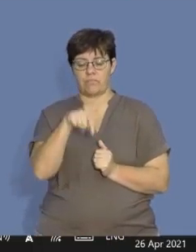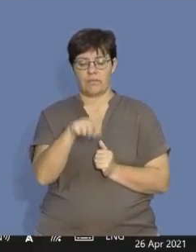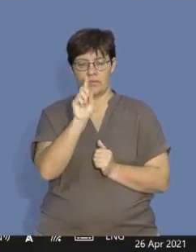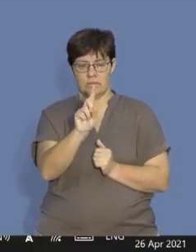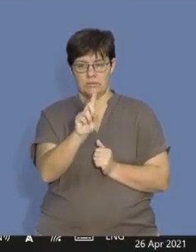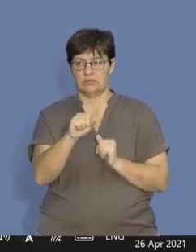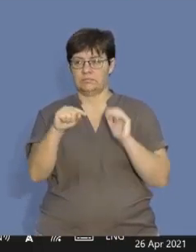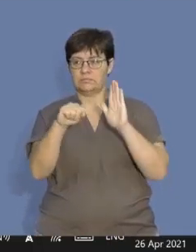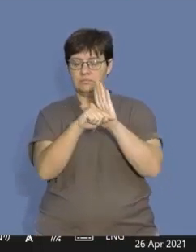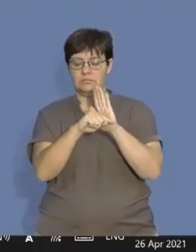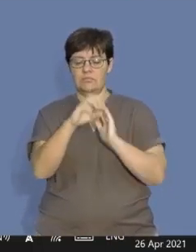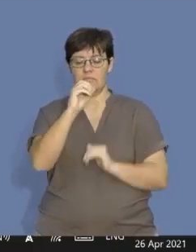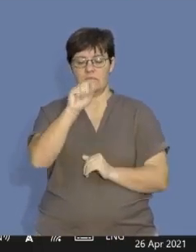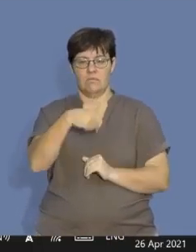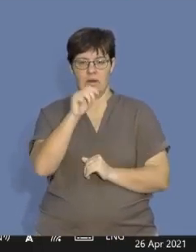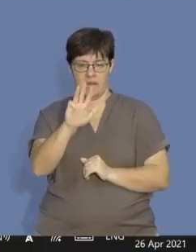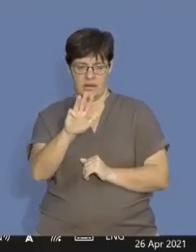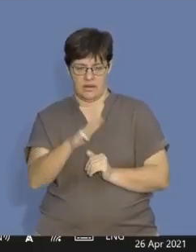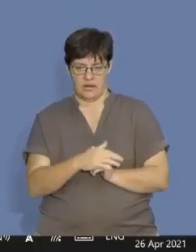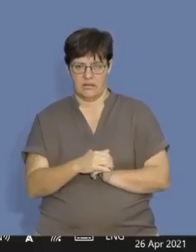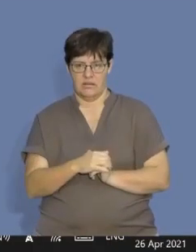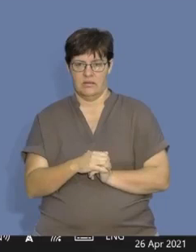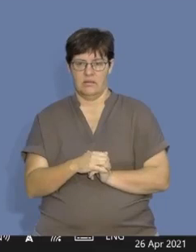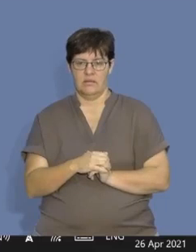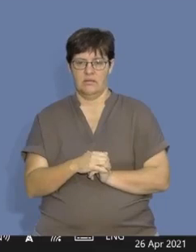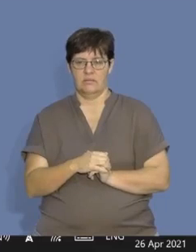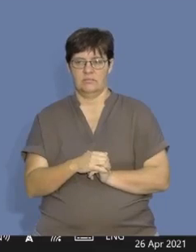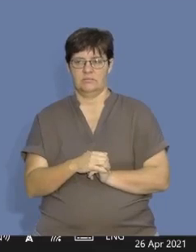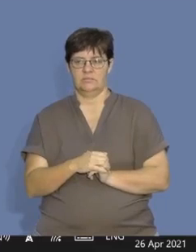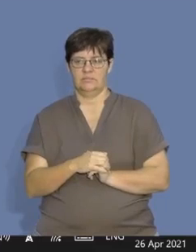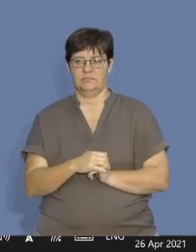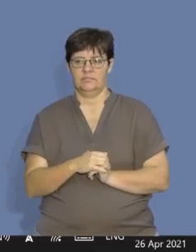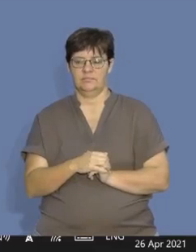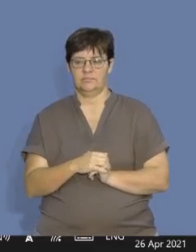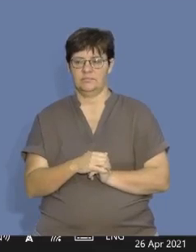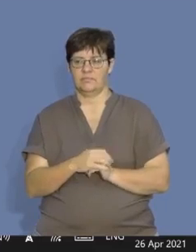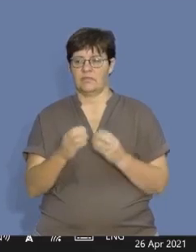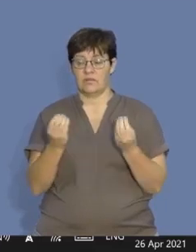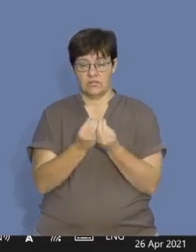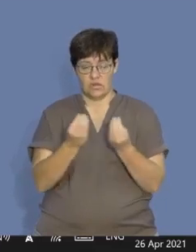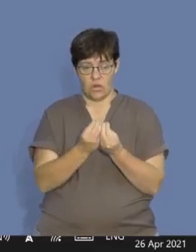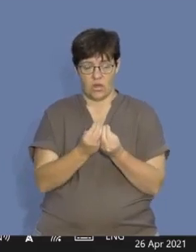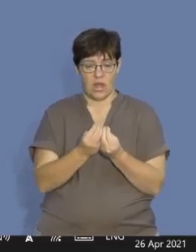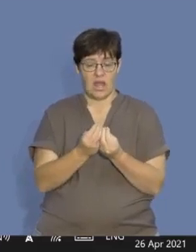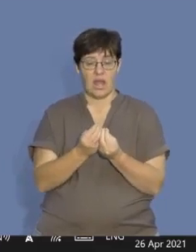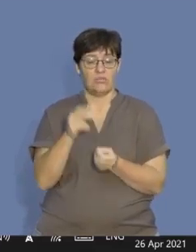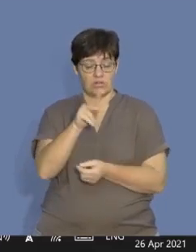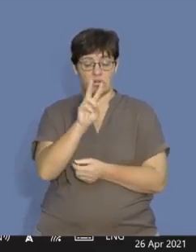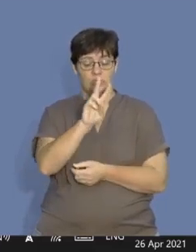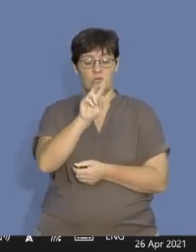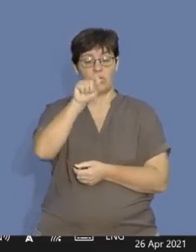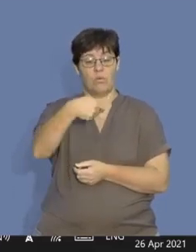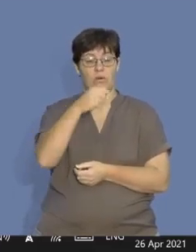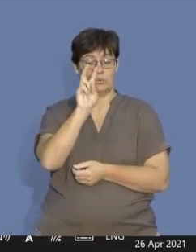take 3.1 minus 0,9, stock as a ratio